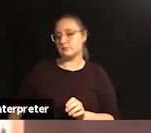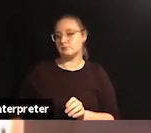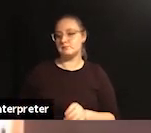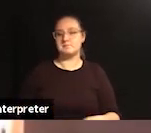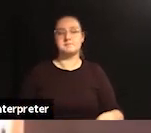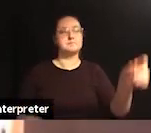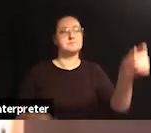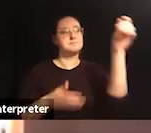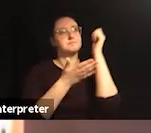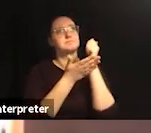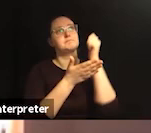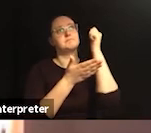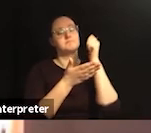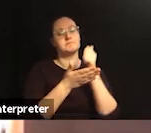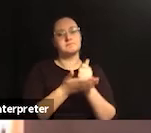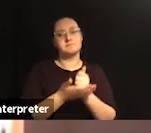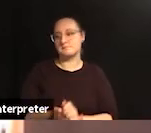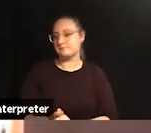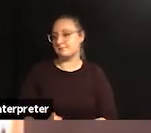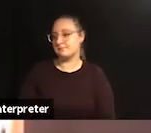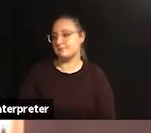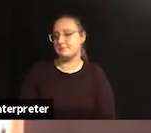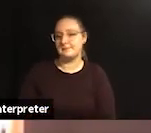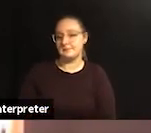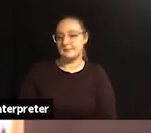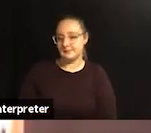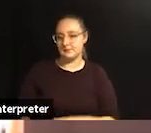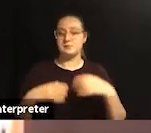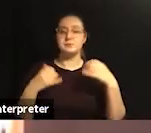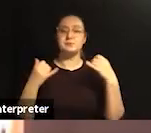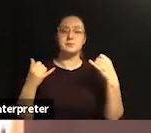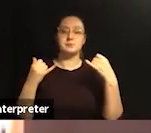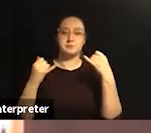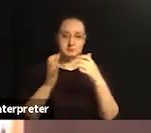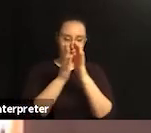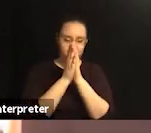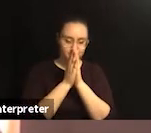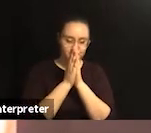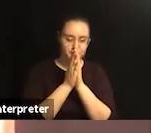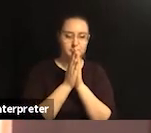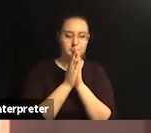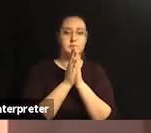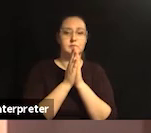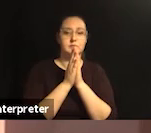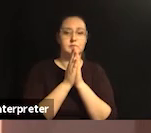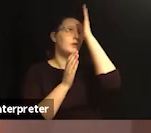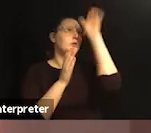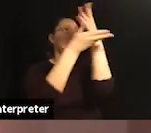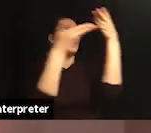As our Savior Christ has taught us, we now pray. Our Father in heaven, hallowed be your